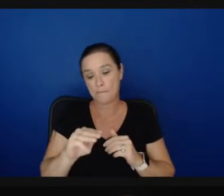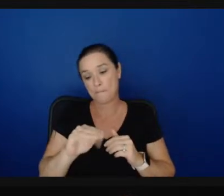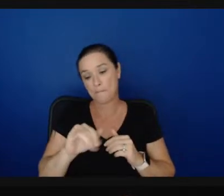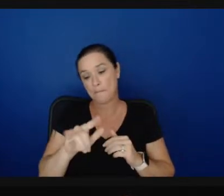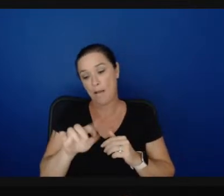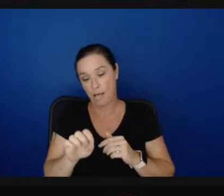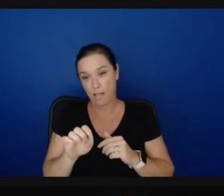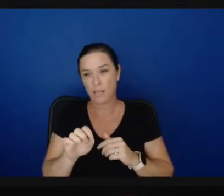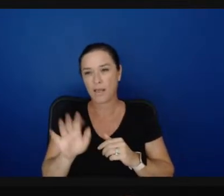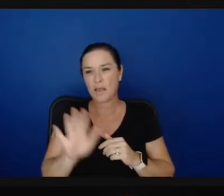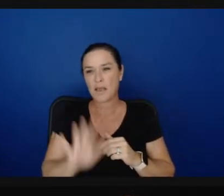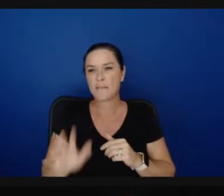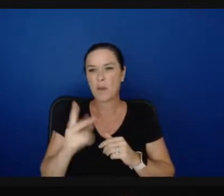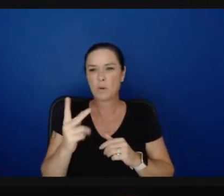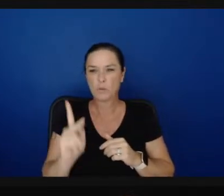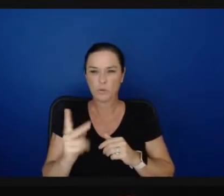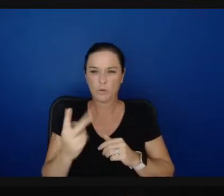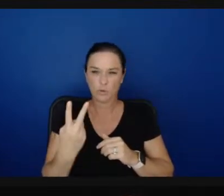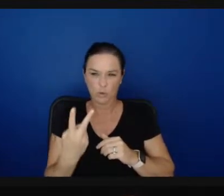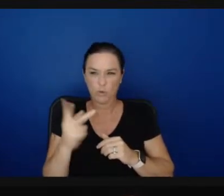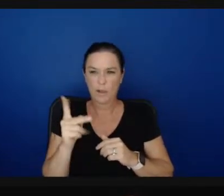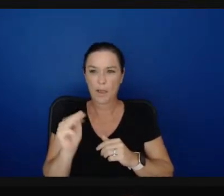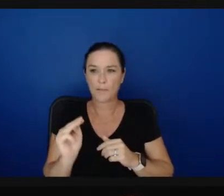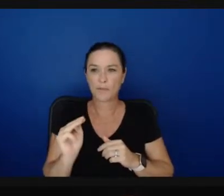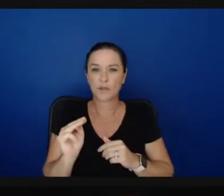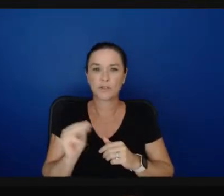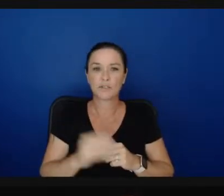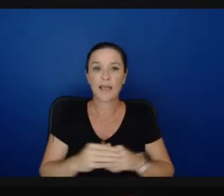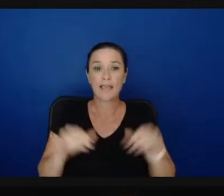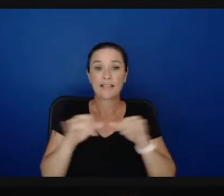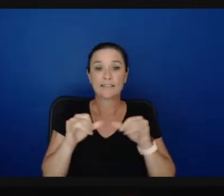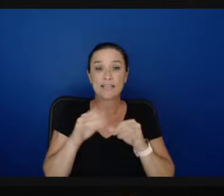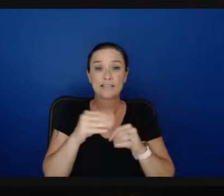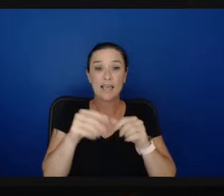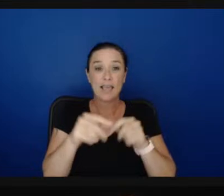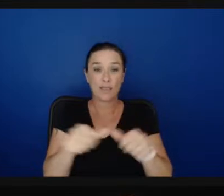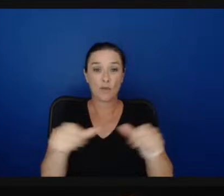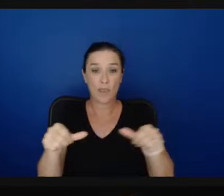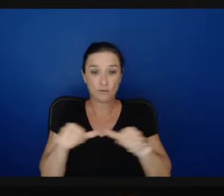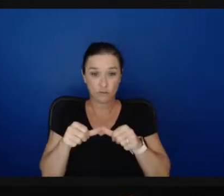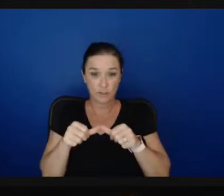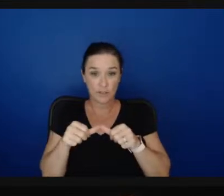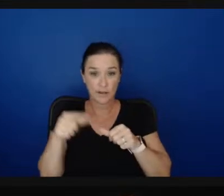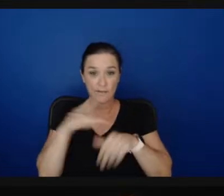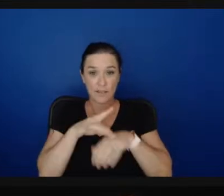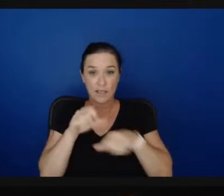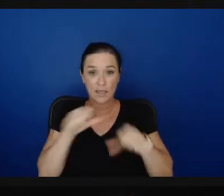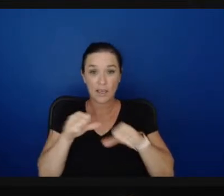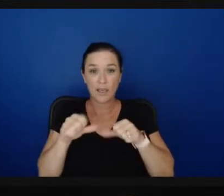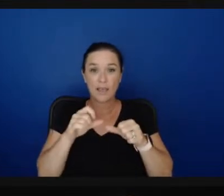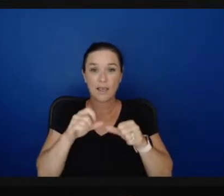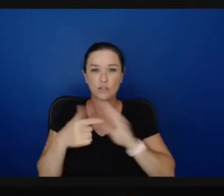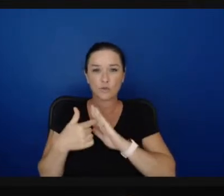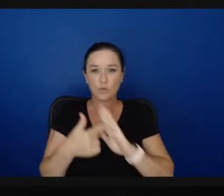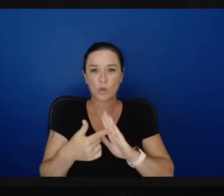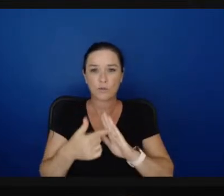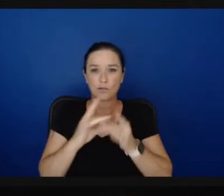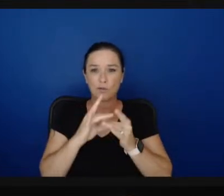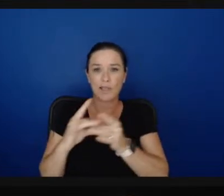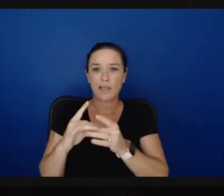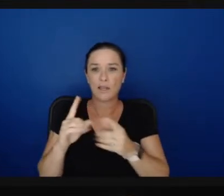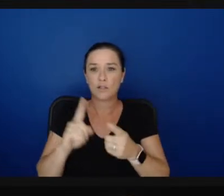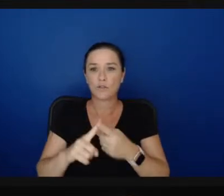there. The size and location of this earthquake indicate it is related to shallow movement on the Pali system